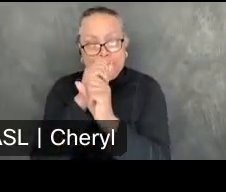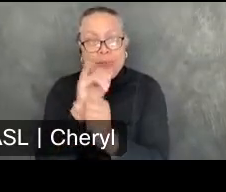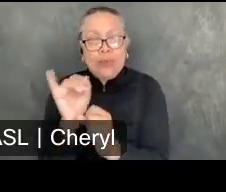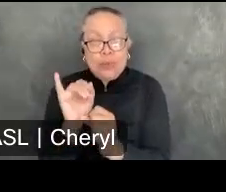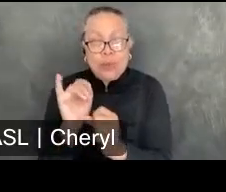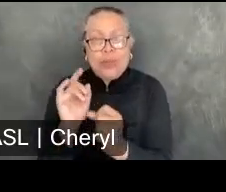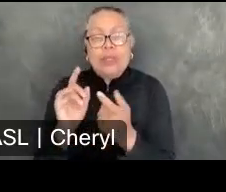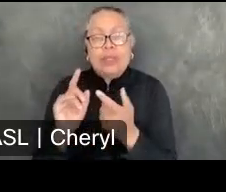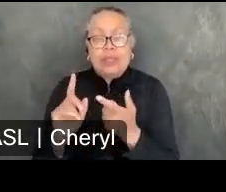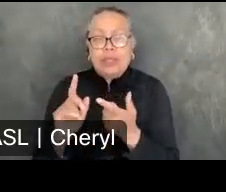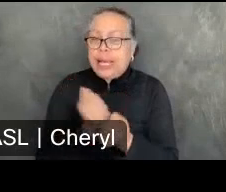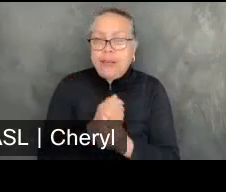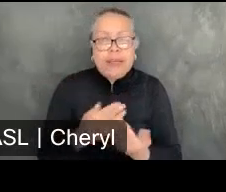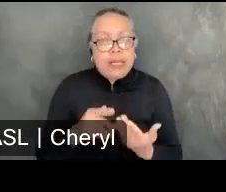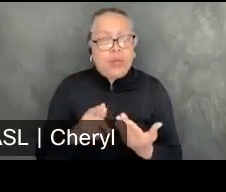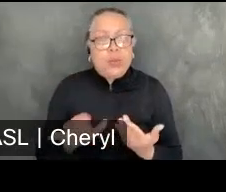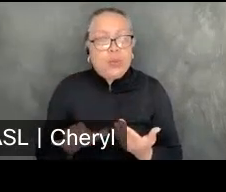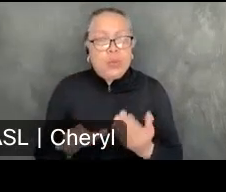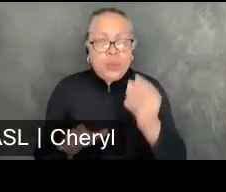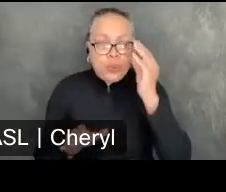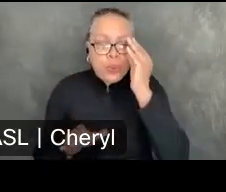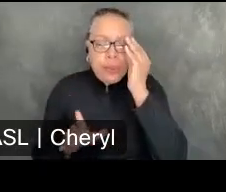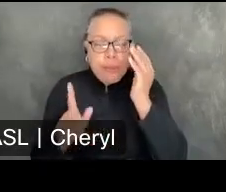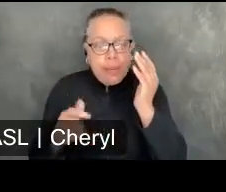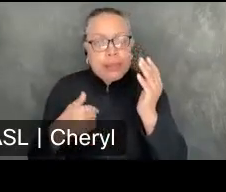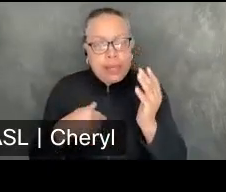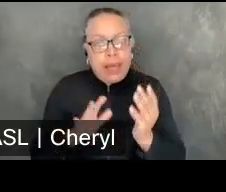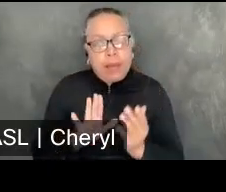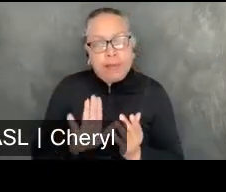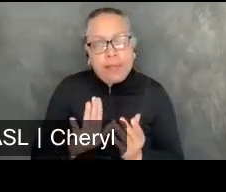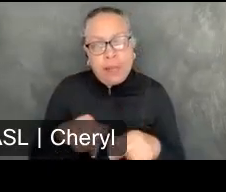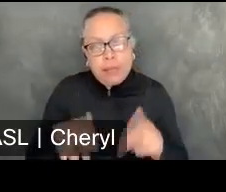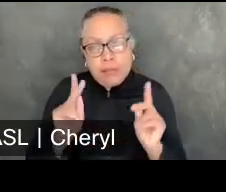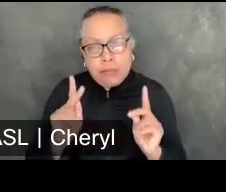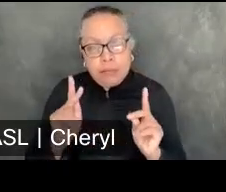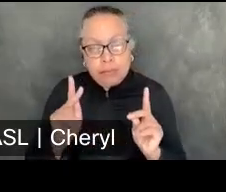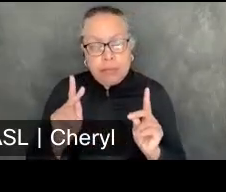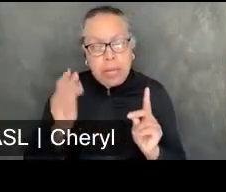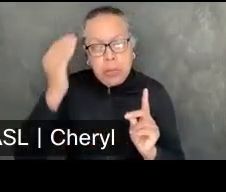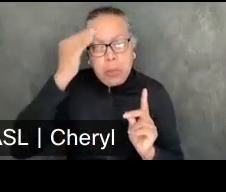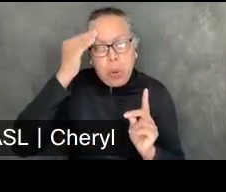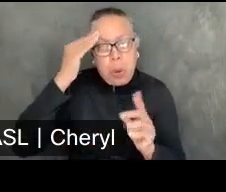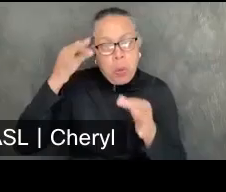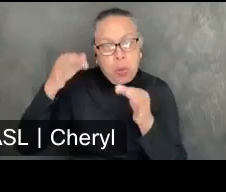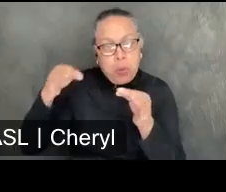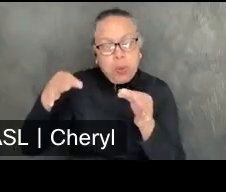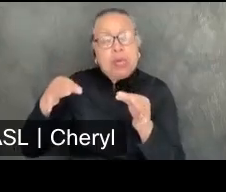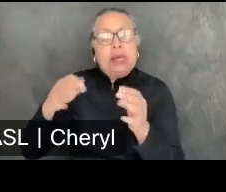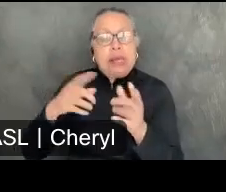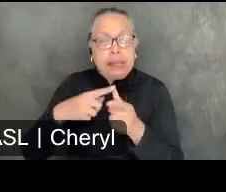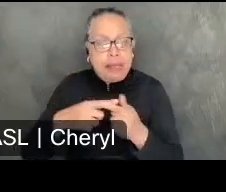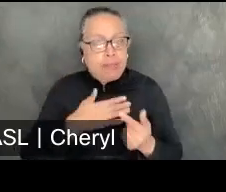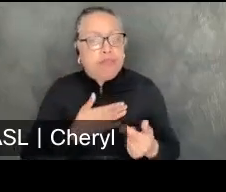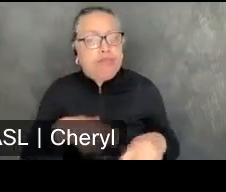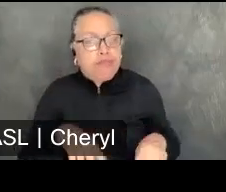that everything is done with informed consent, and that when we're